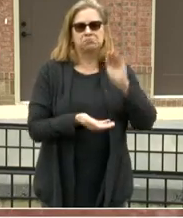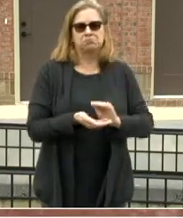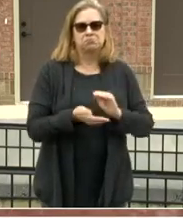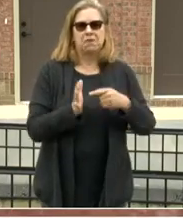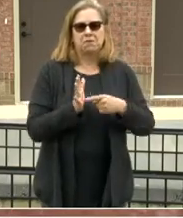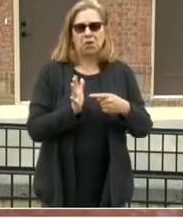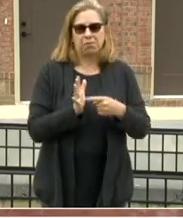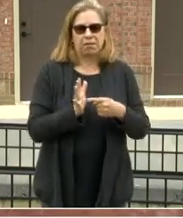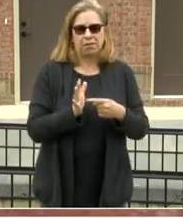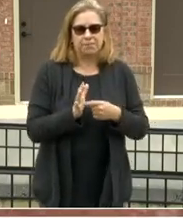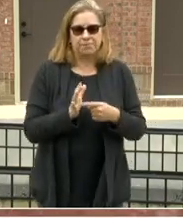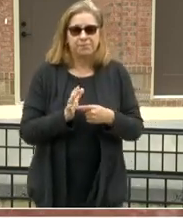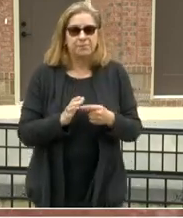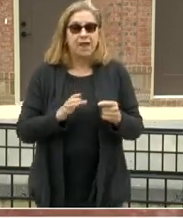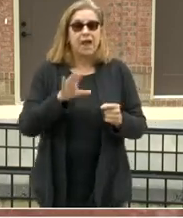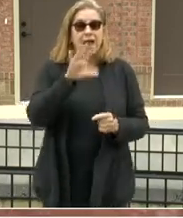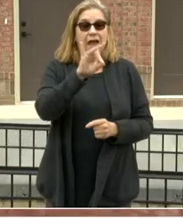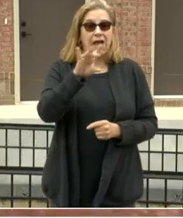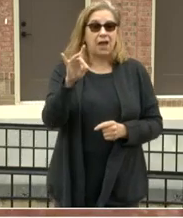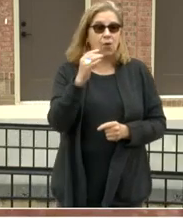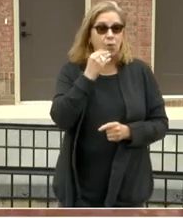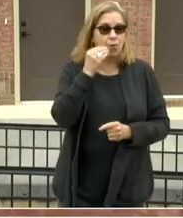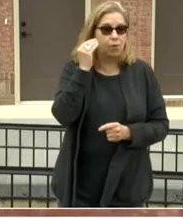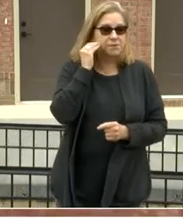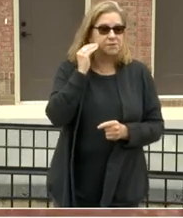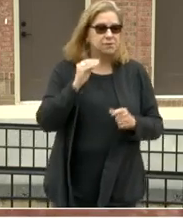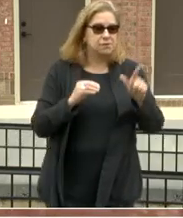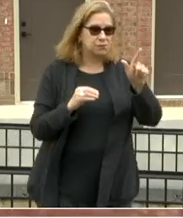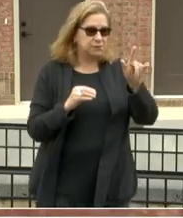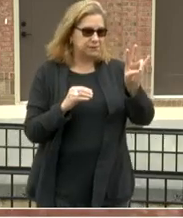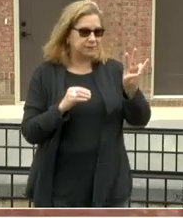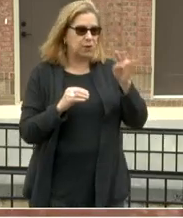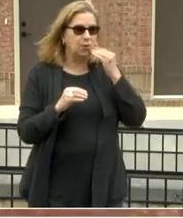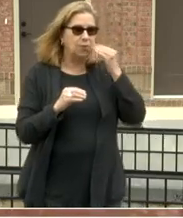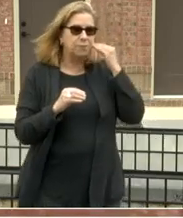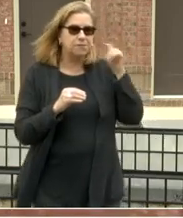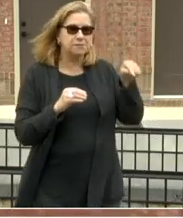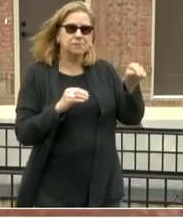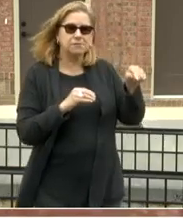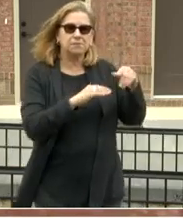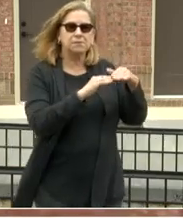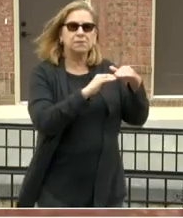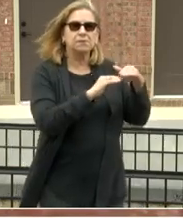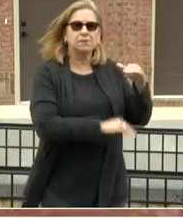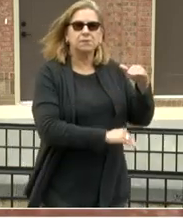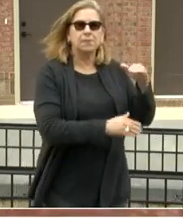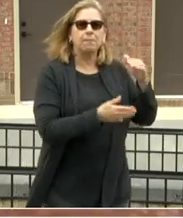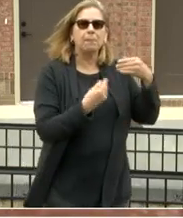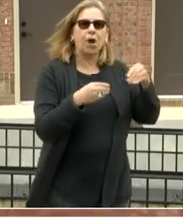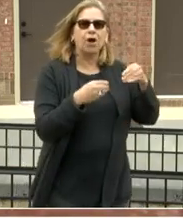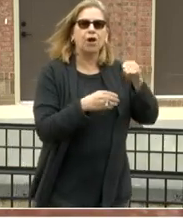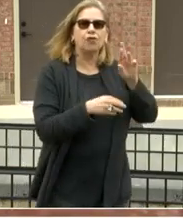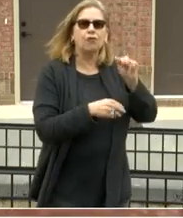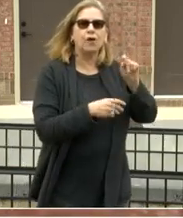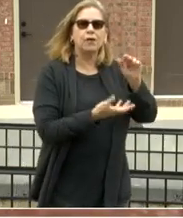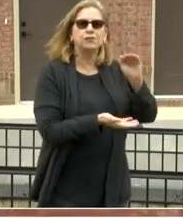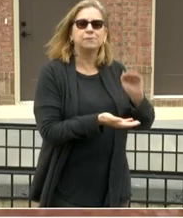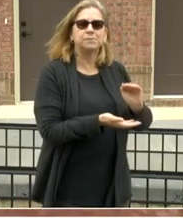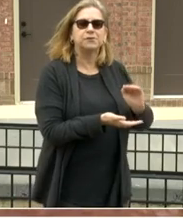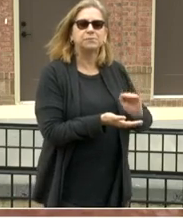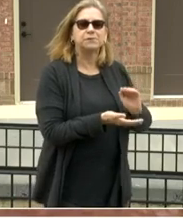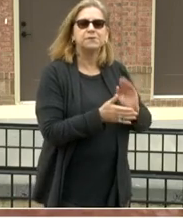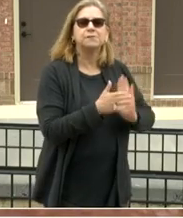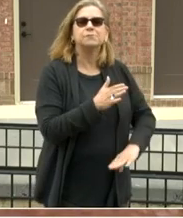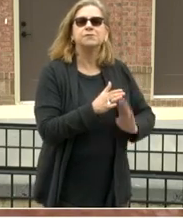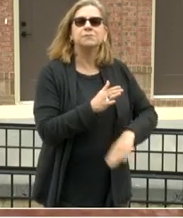homes, 27 are designated below market rate. So we are continuing to place a